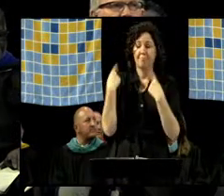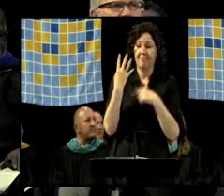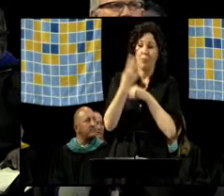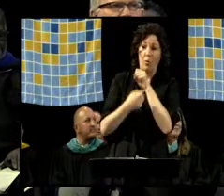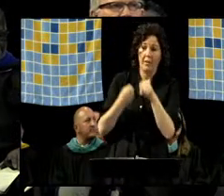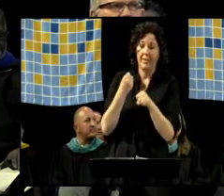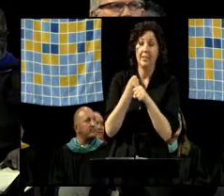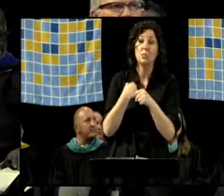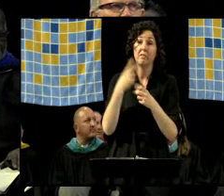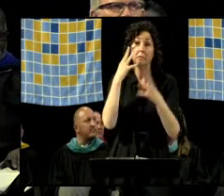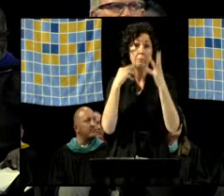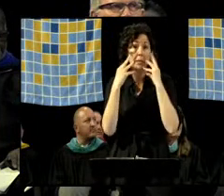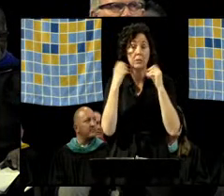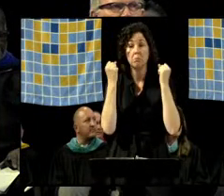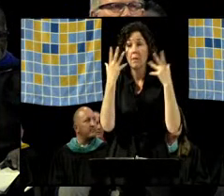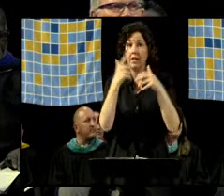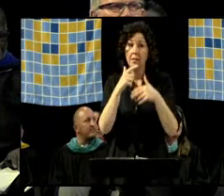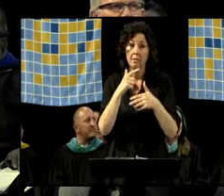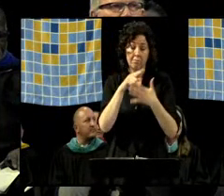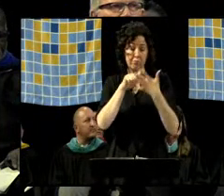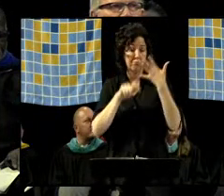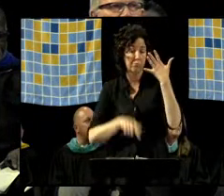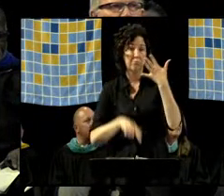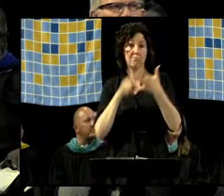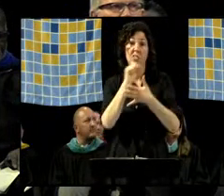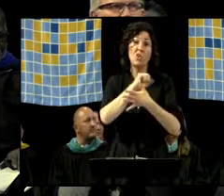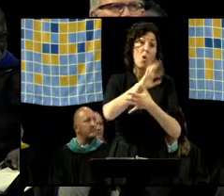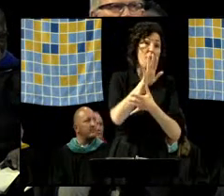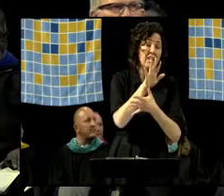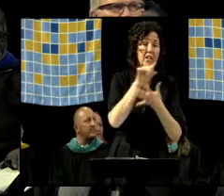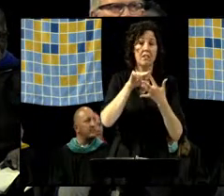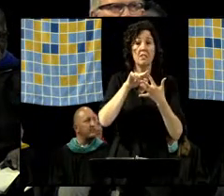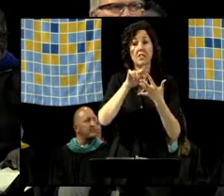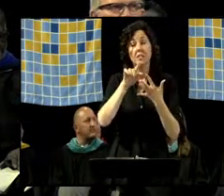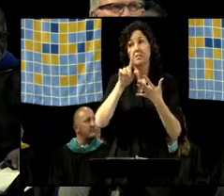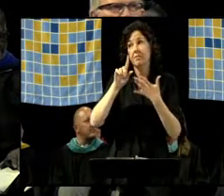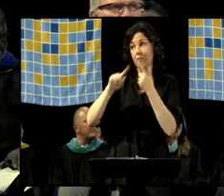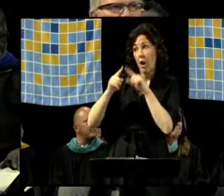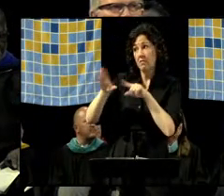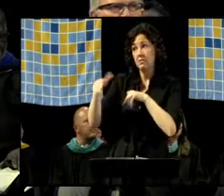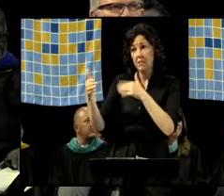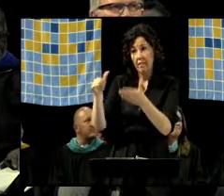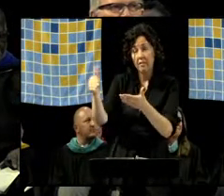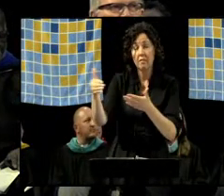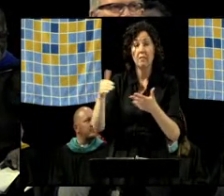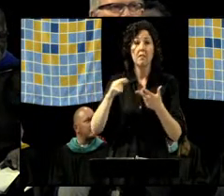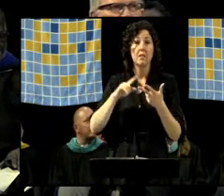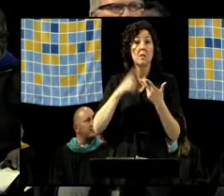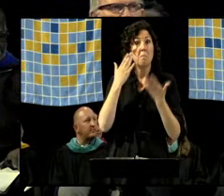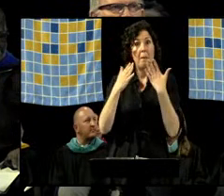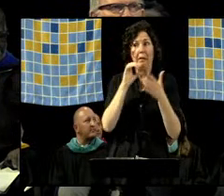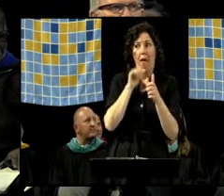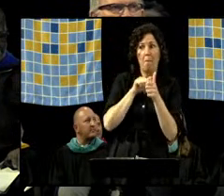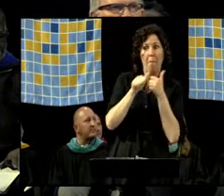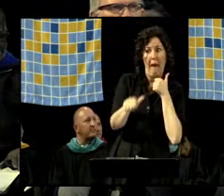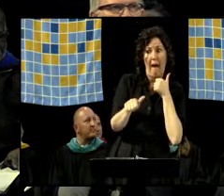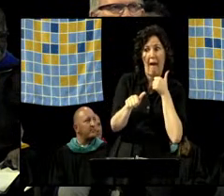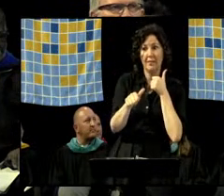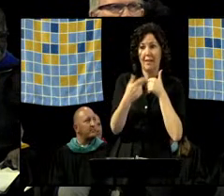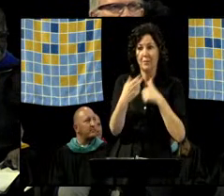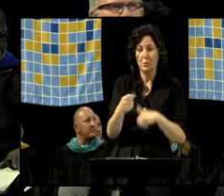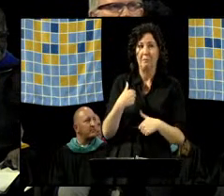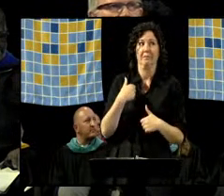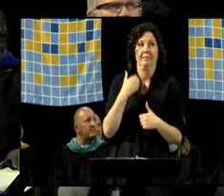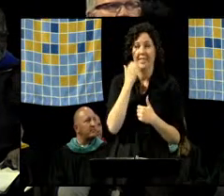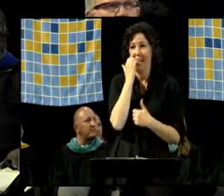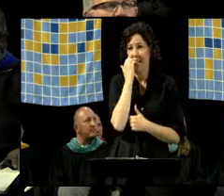years, we've experienced a lot. COVID, the death of fellow classmates, and the fear that we might not pass senior year. Through all of this,